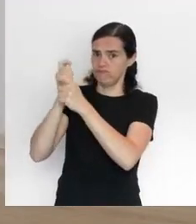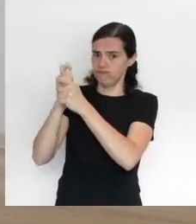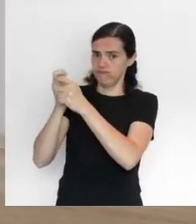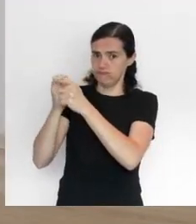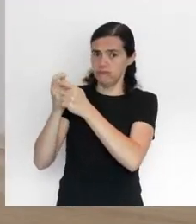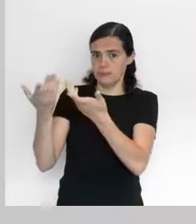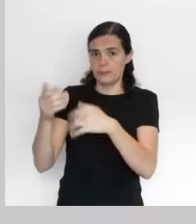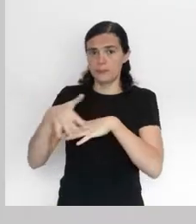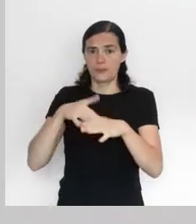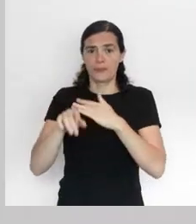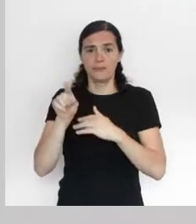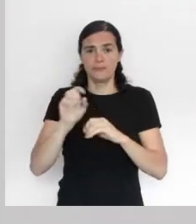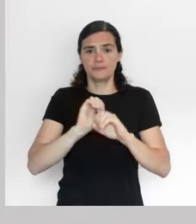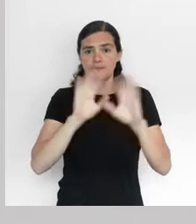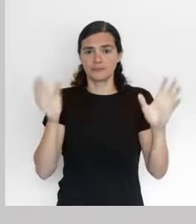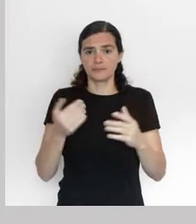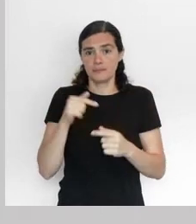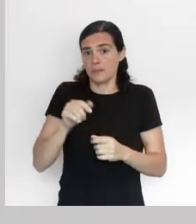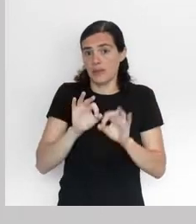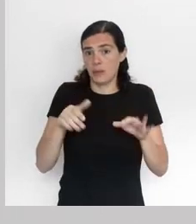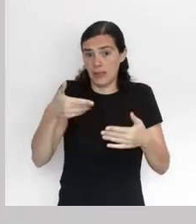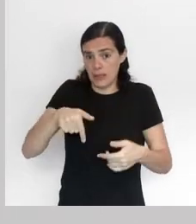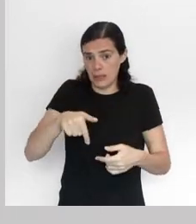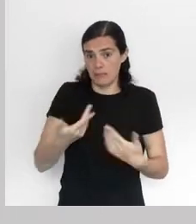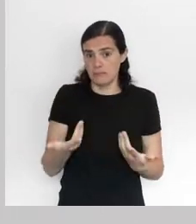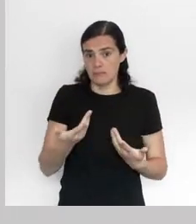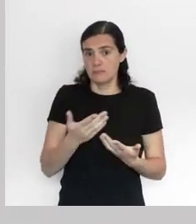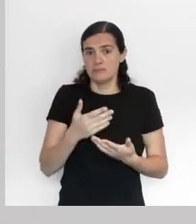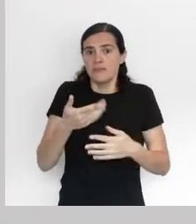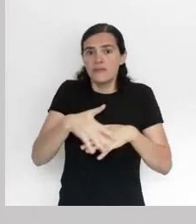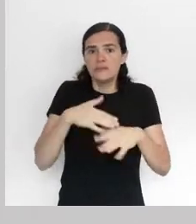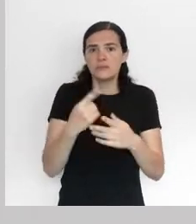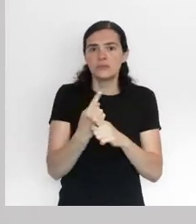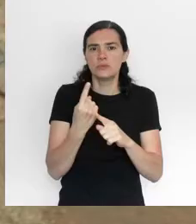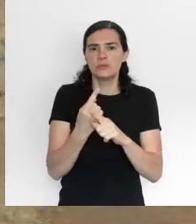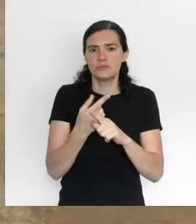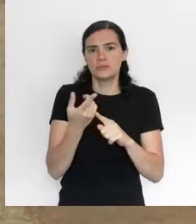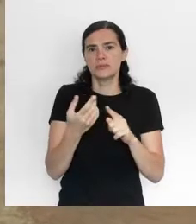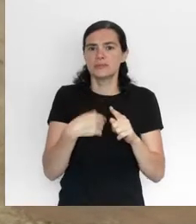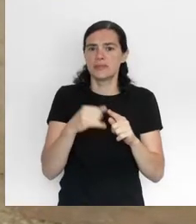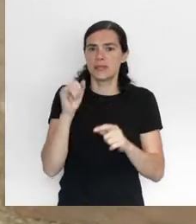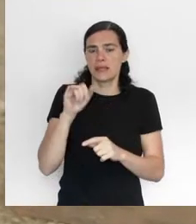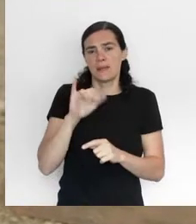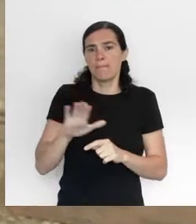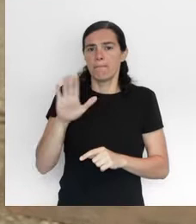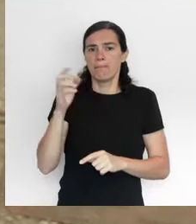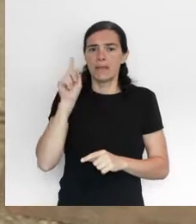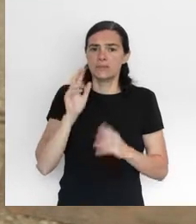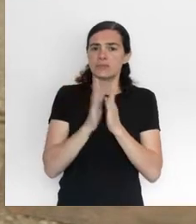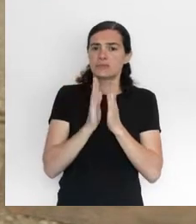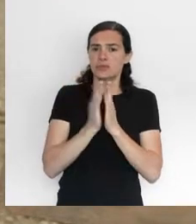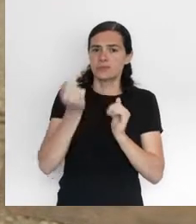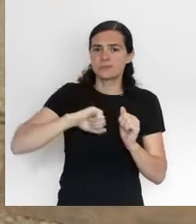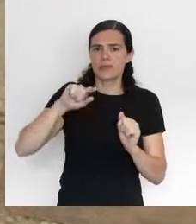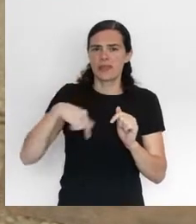the painting. By doing that, of course, there is, like here, a gesture of iconoclasm. You punch a hole in